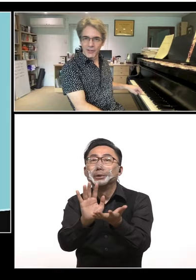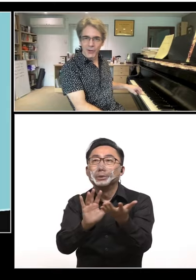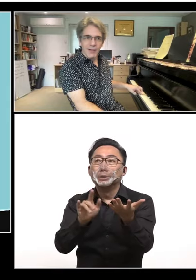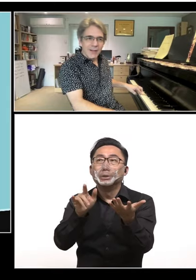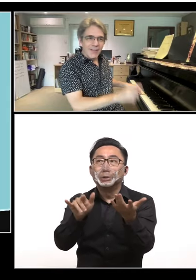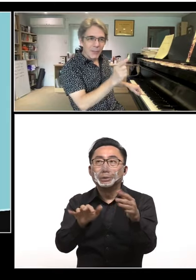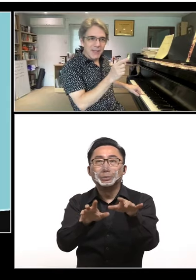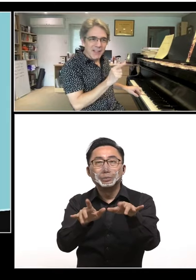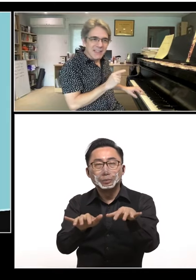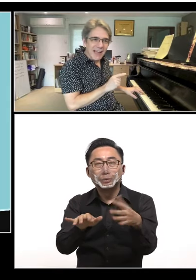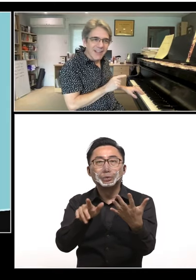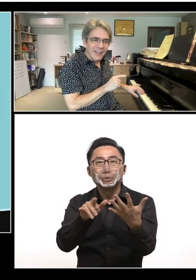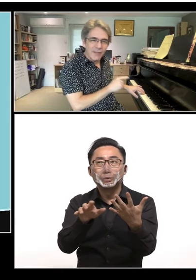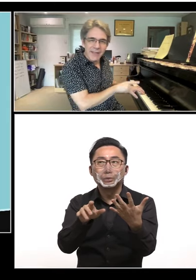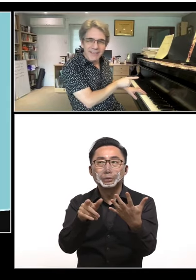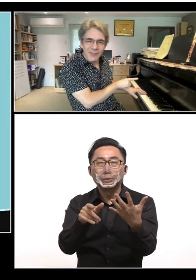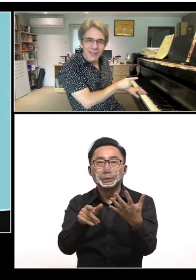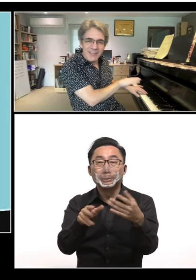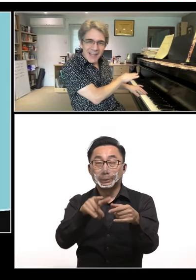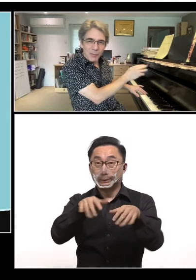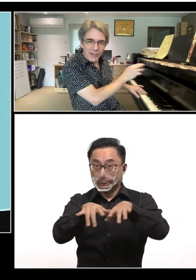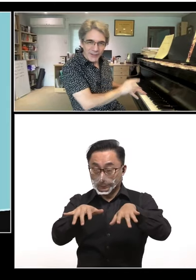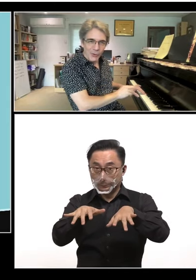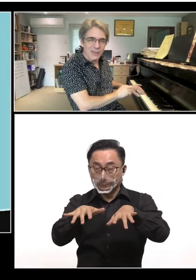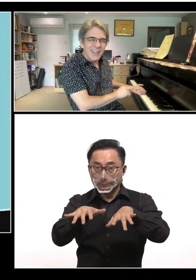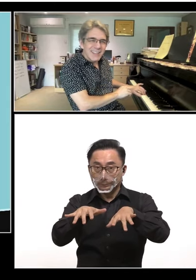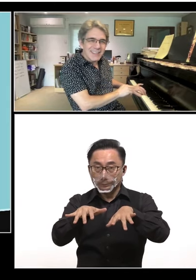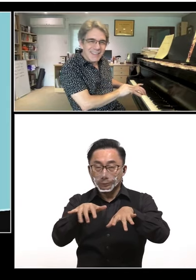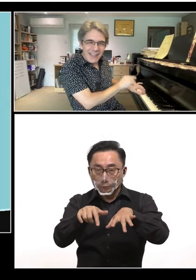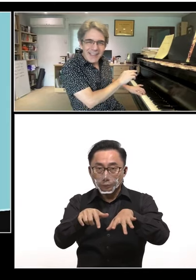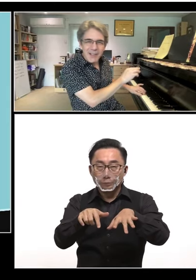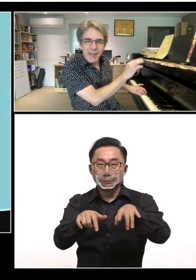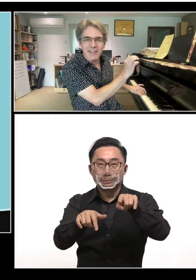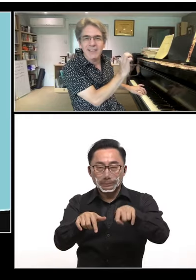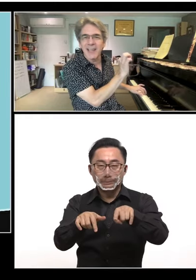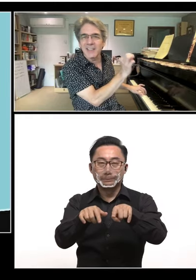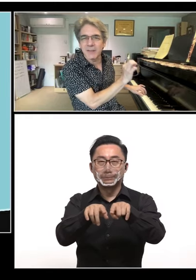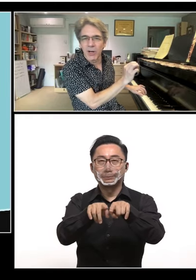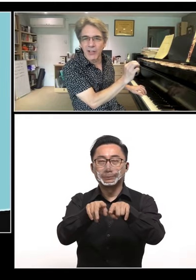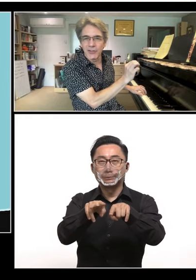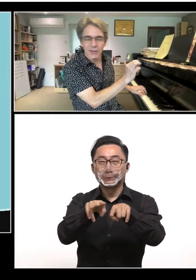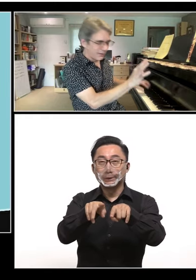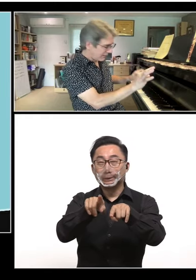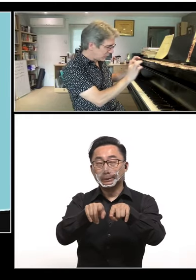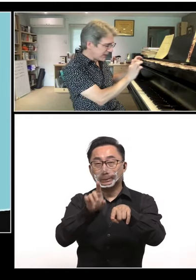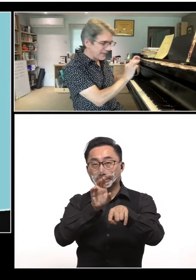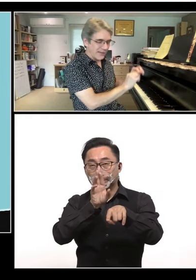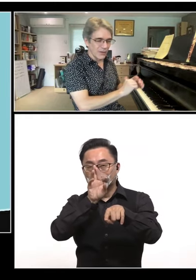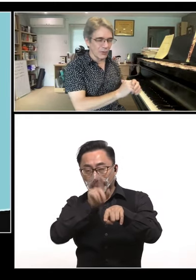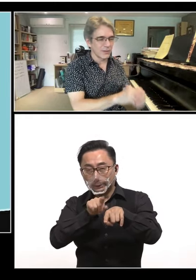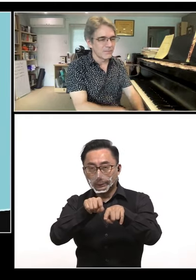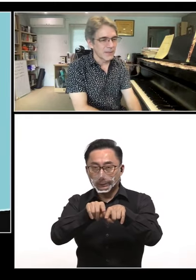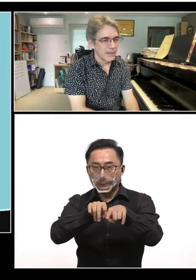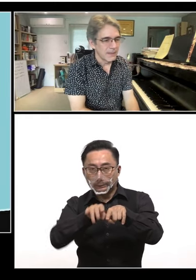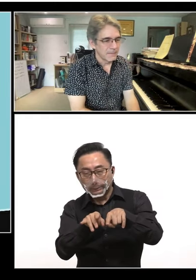have one note. The pianist had kind of hit the neighboring note slightly to make a slight smudge, only in that